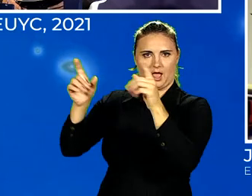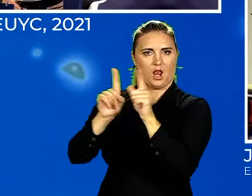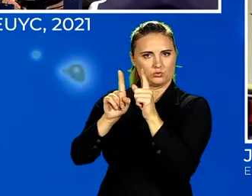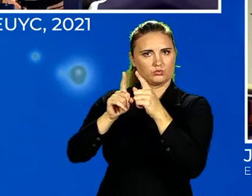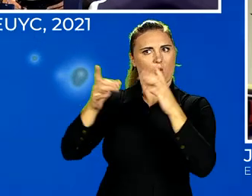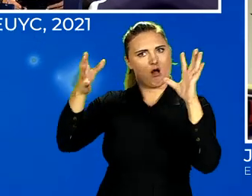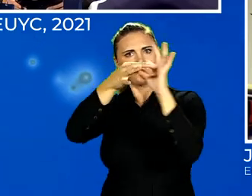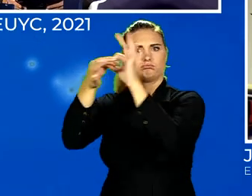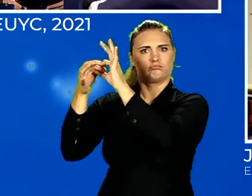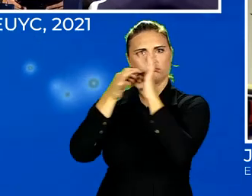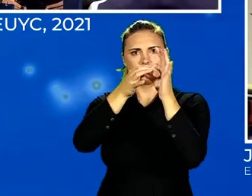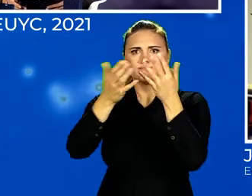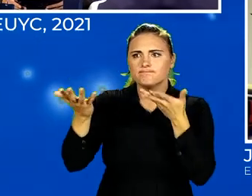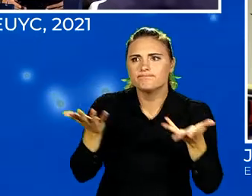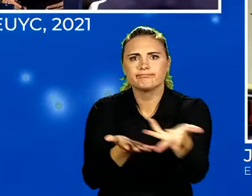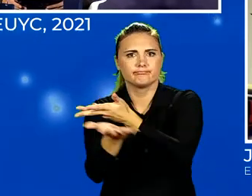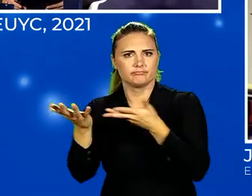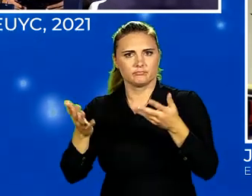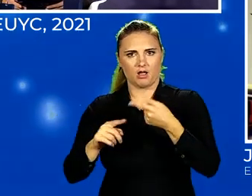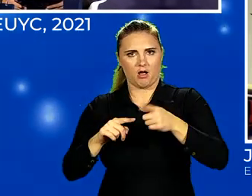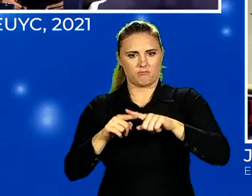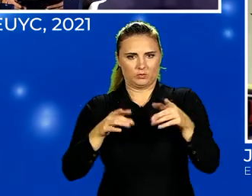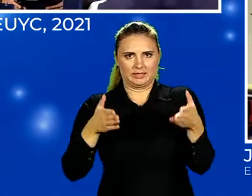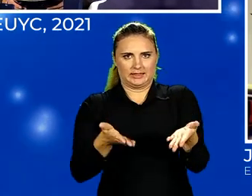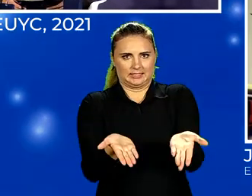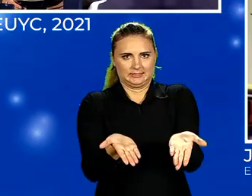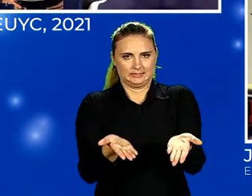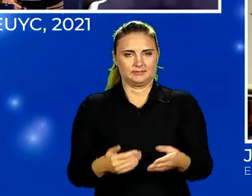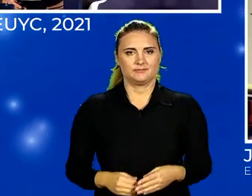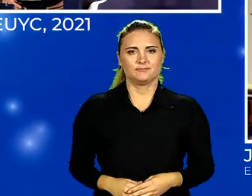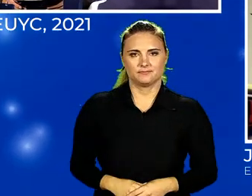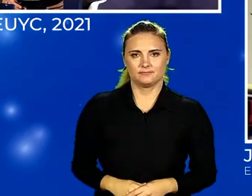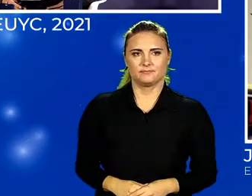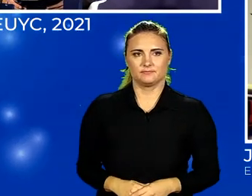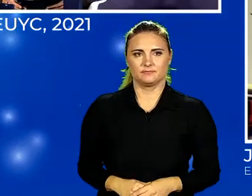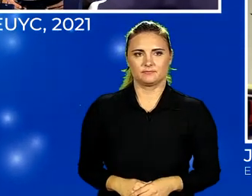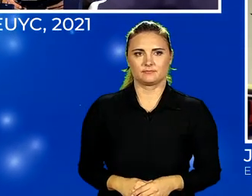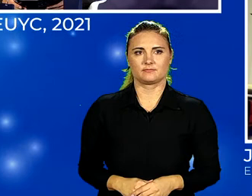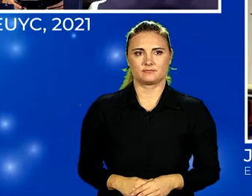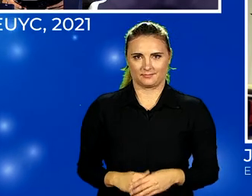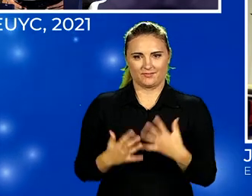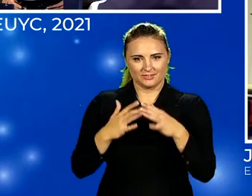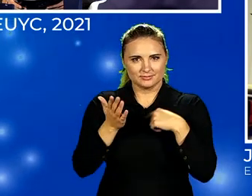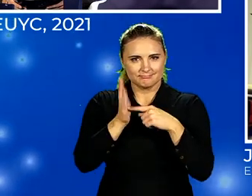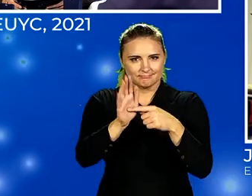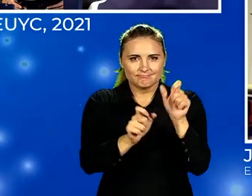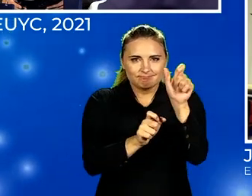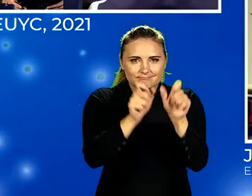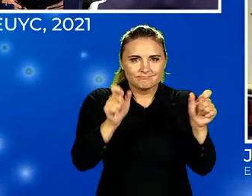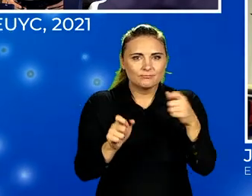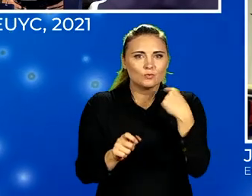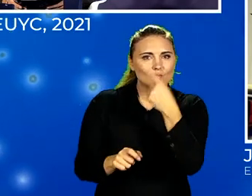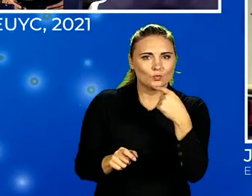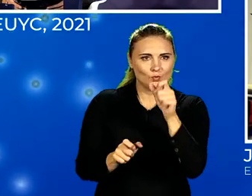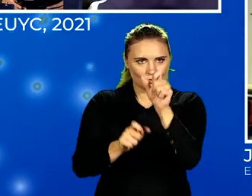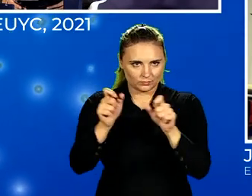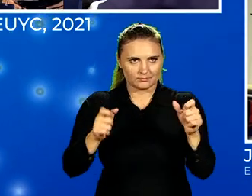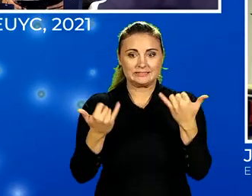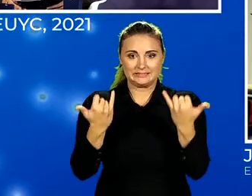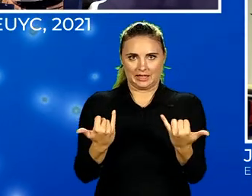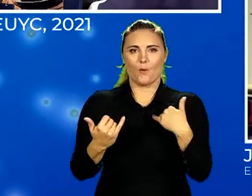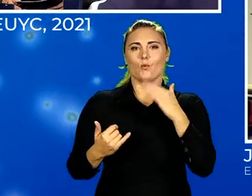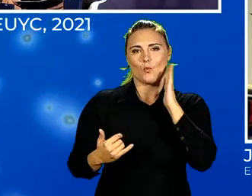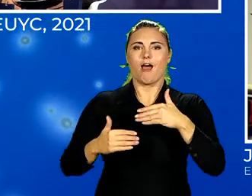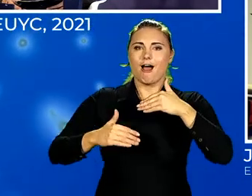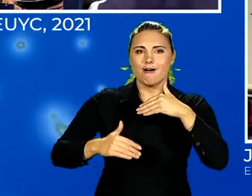and then afterwards, immediately, you're going to get some space to ask some questions. I would like to start with Mihai. Mihai, I have a question